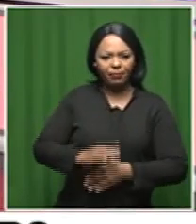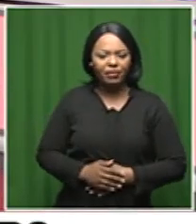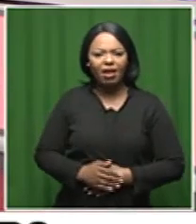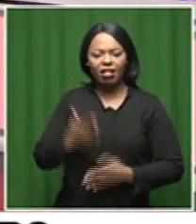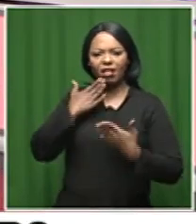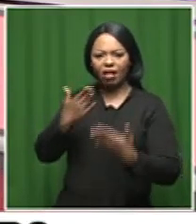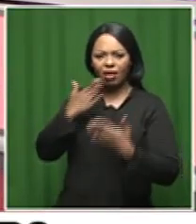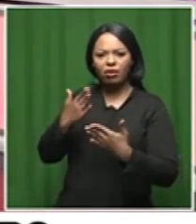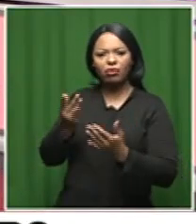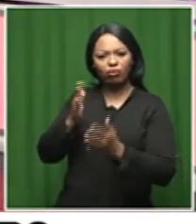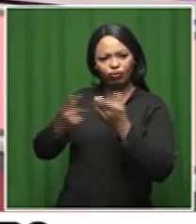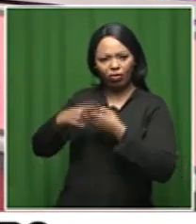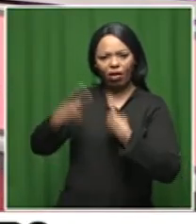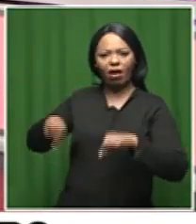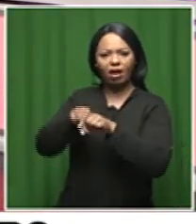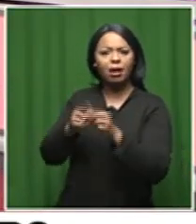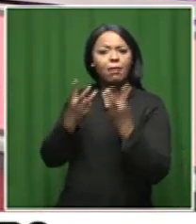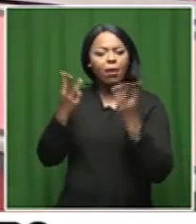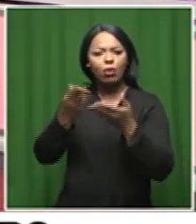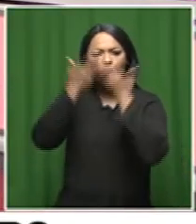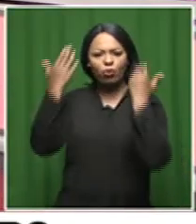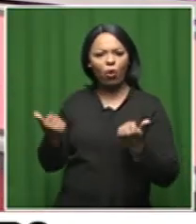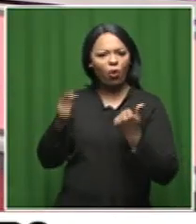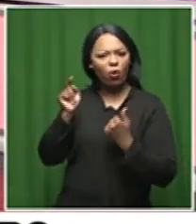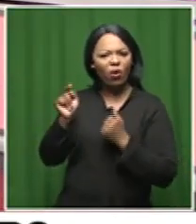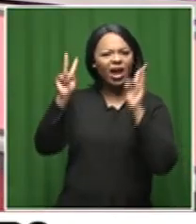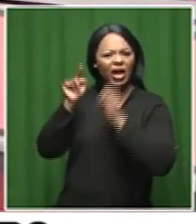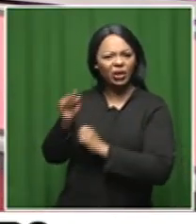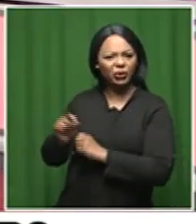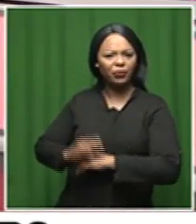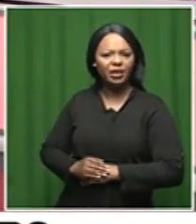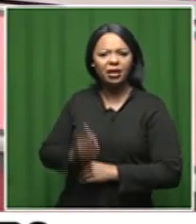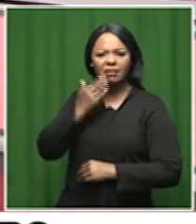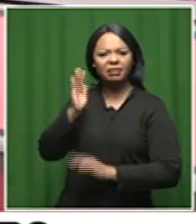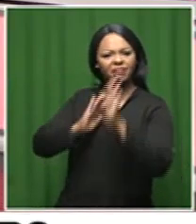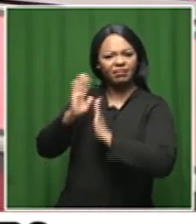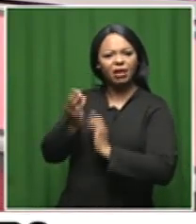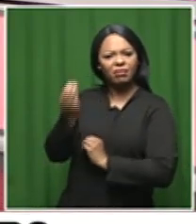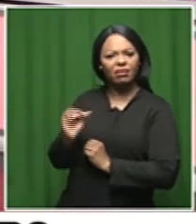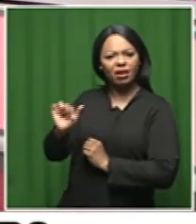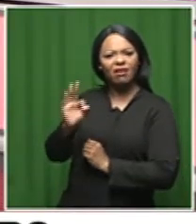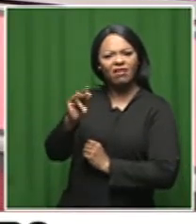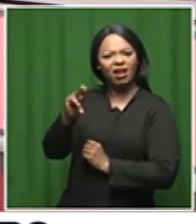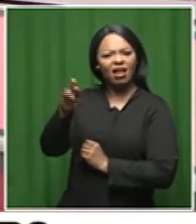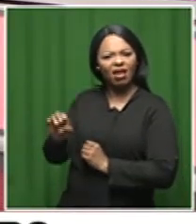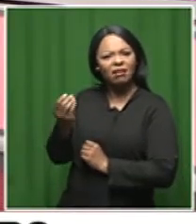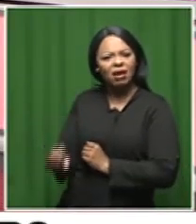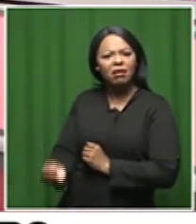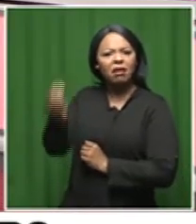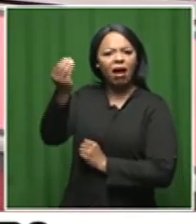very important issue that a lot of people don't know about. So take us through your journey. How was Fanele as a child?